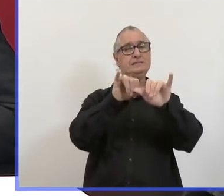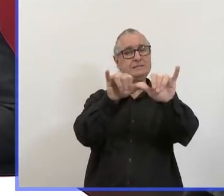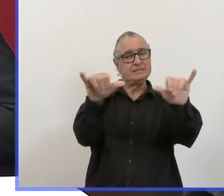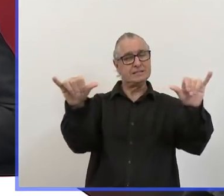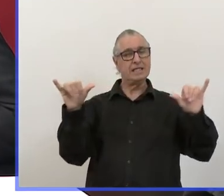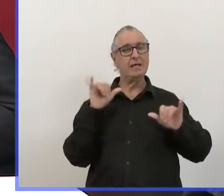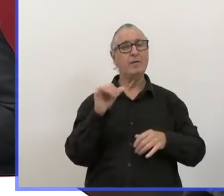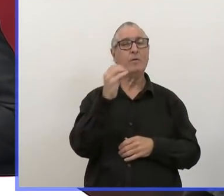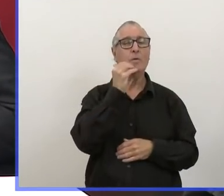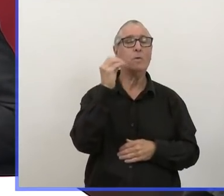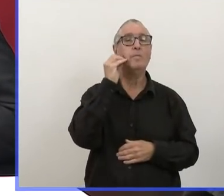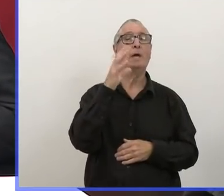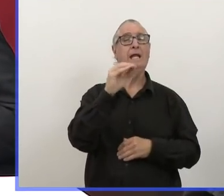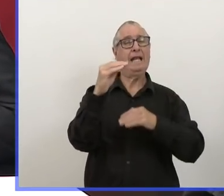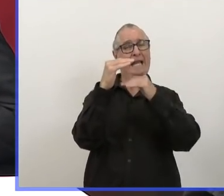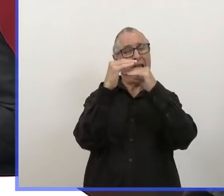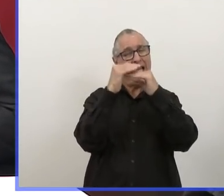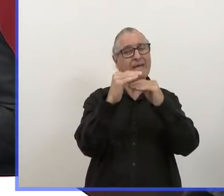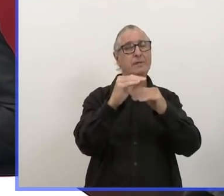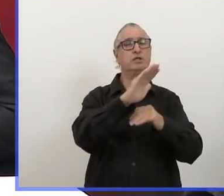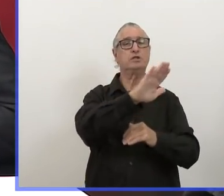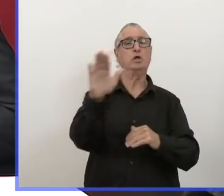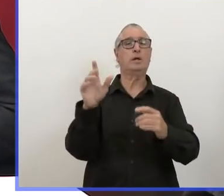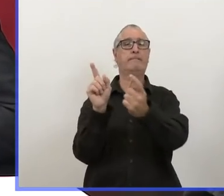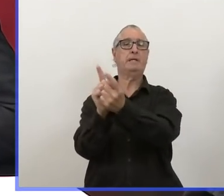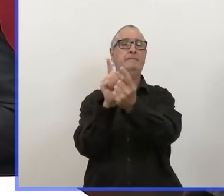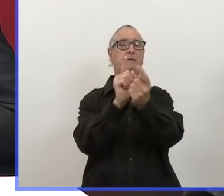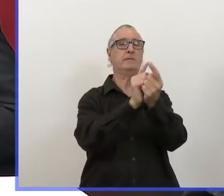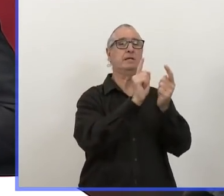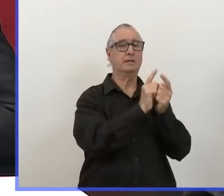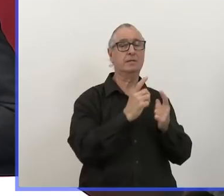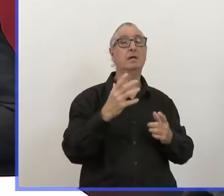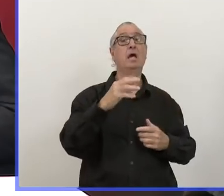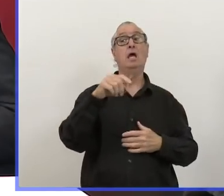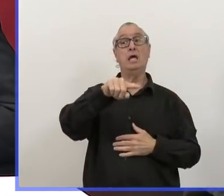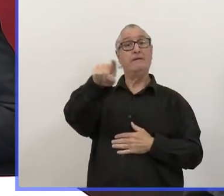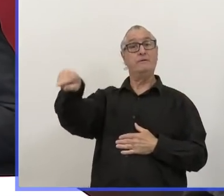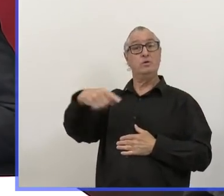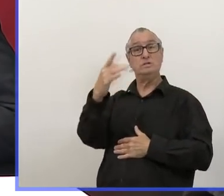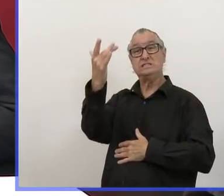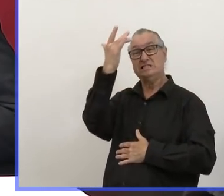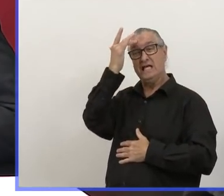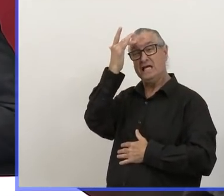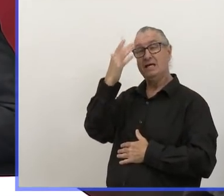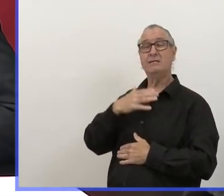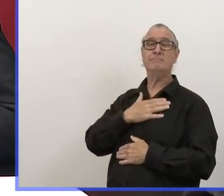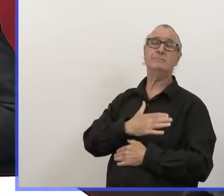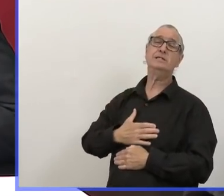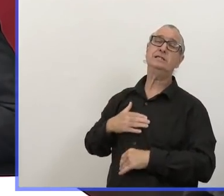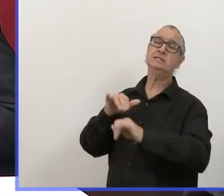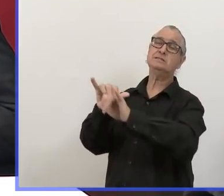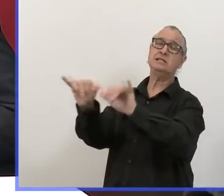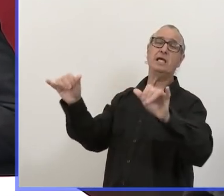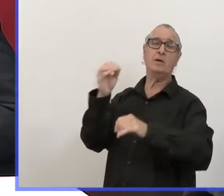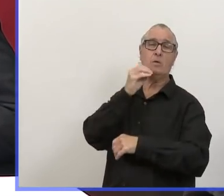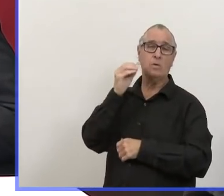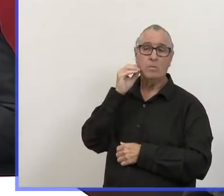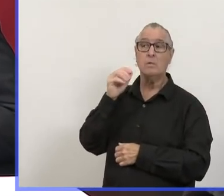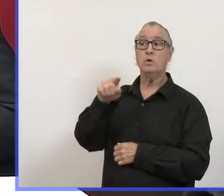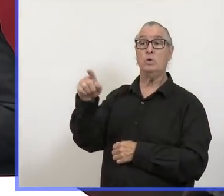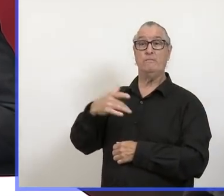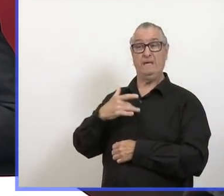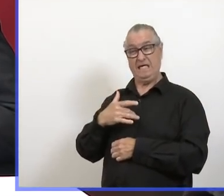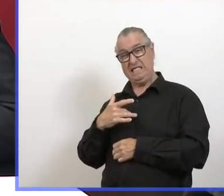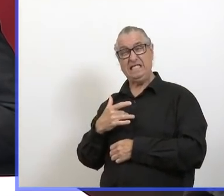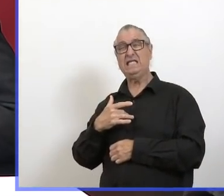comes back. And again, get vaccinated. You know, so again, if you got the one dose, book your second appointment. If you've got two, great.